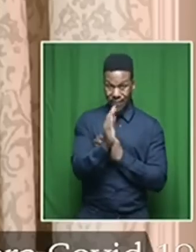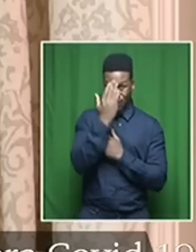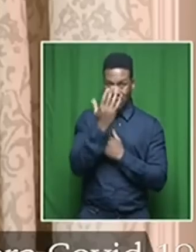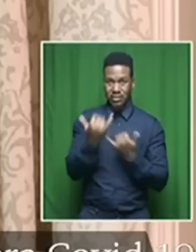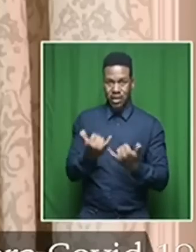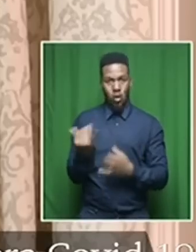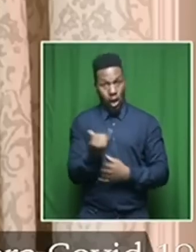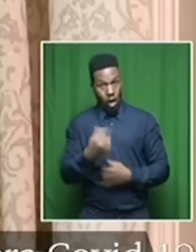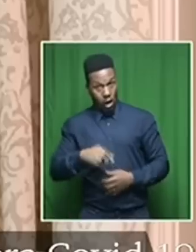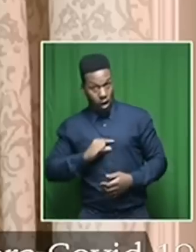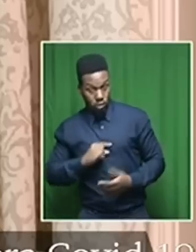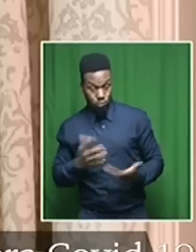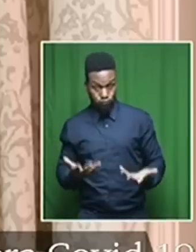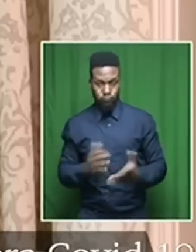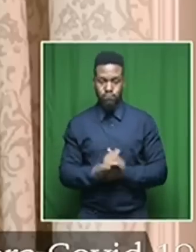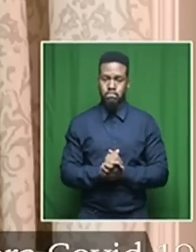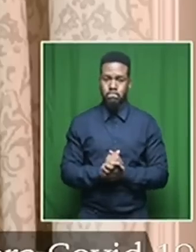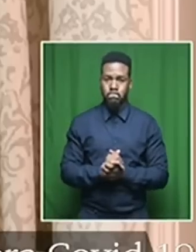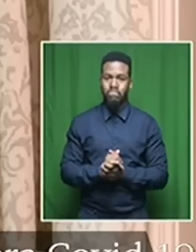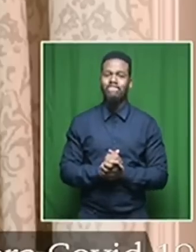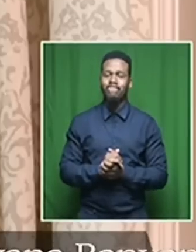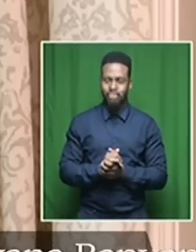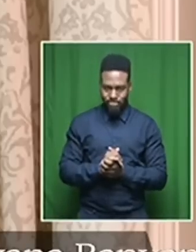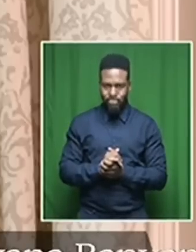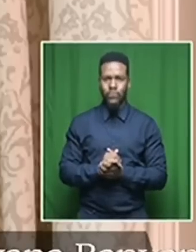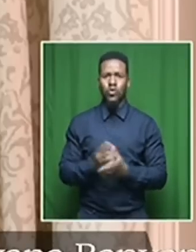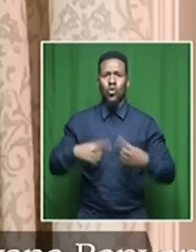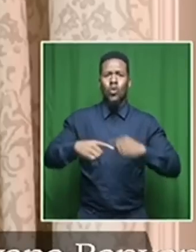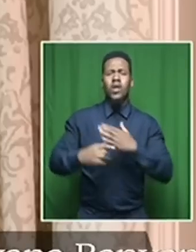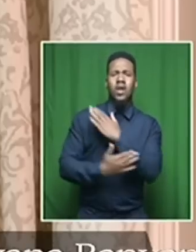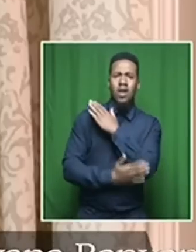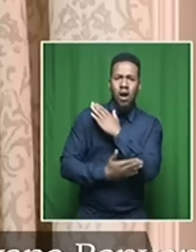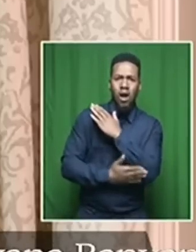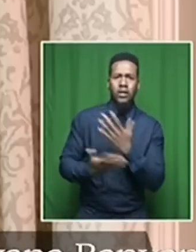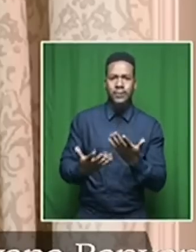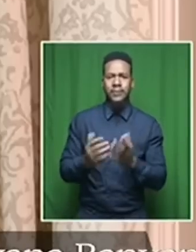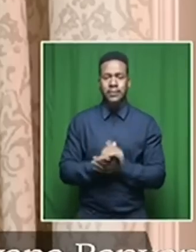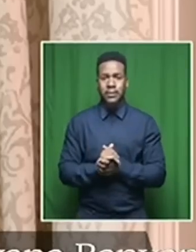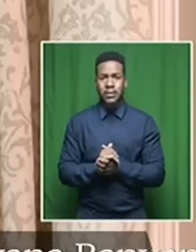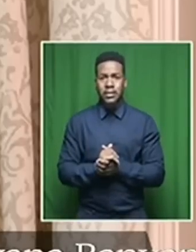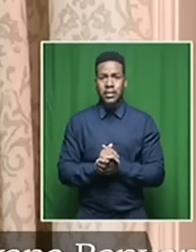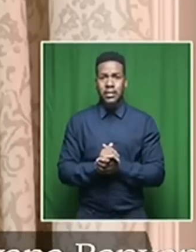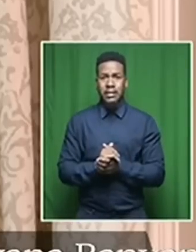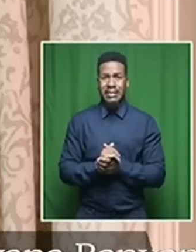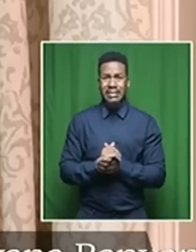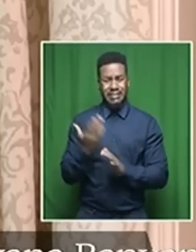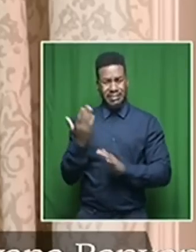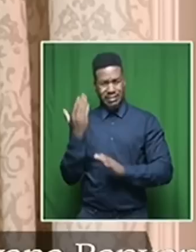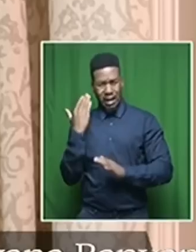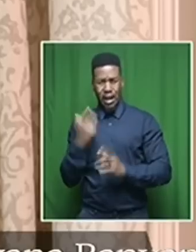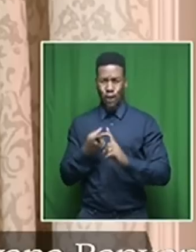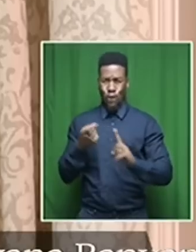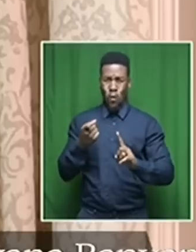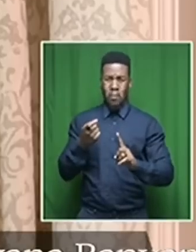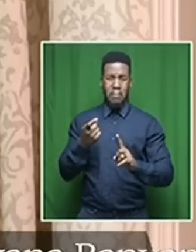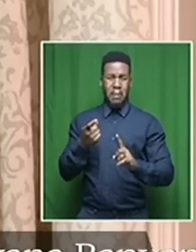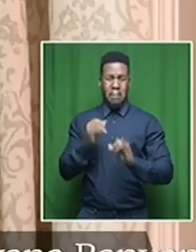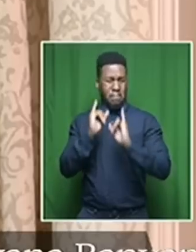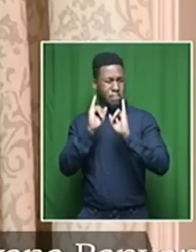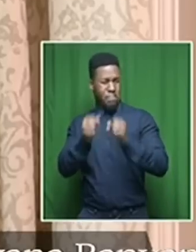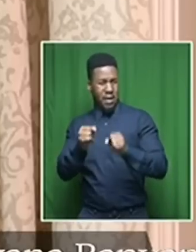ours. As a country that itself emerged from a bitter past